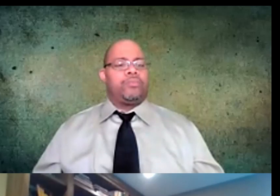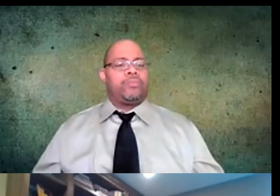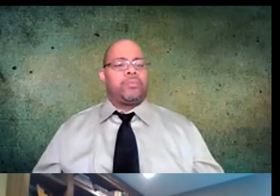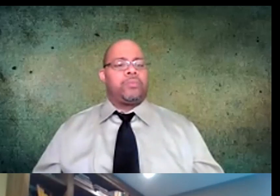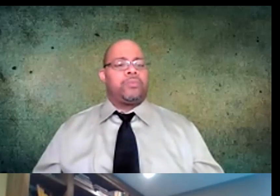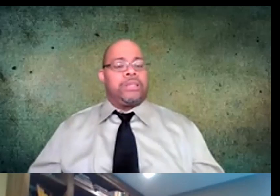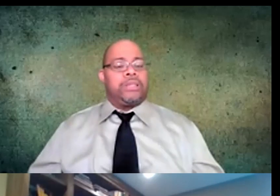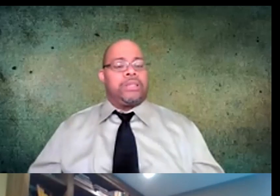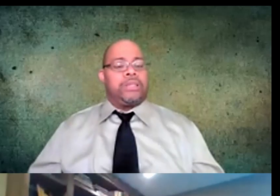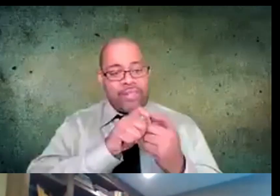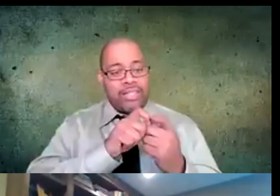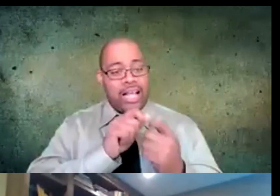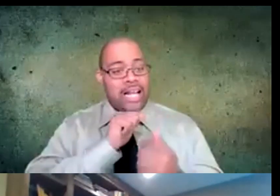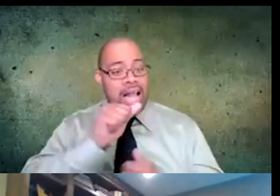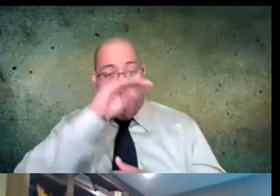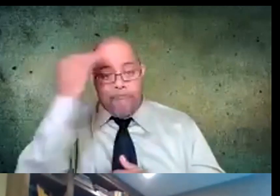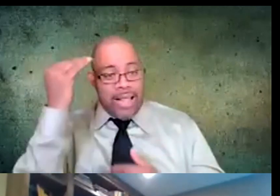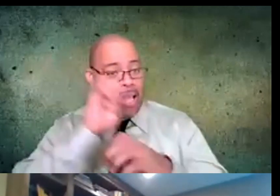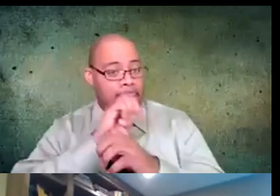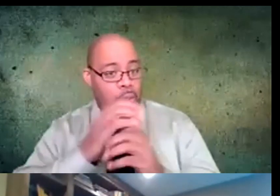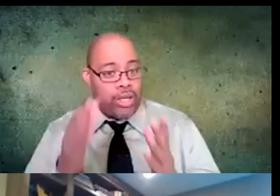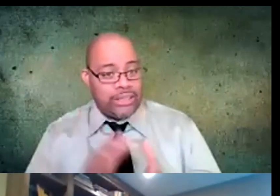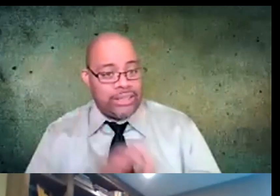specifically the non-Black employee,